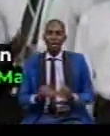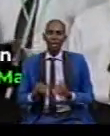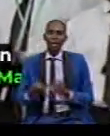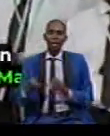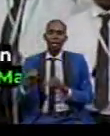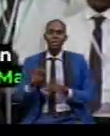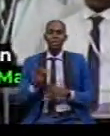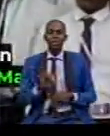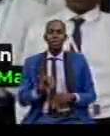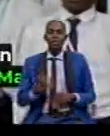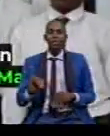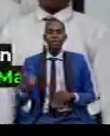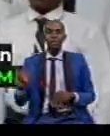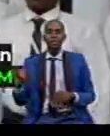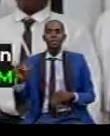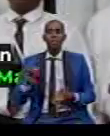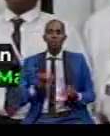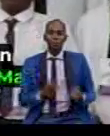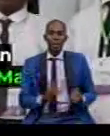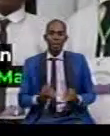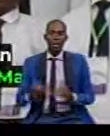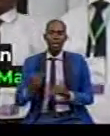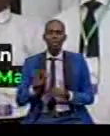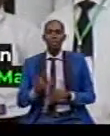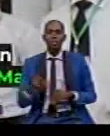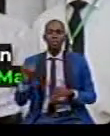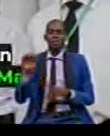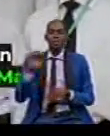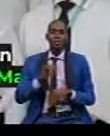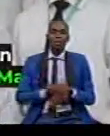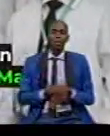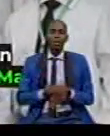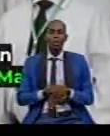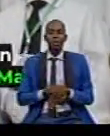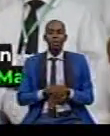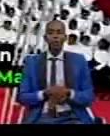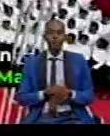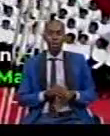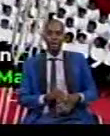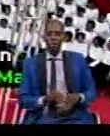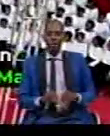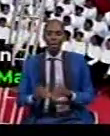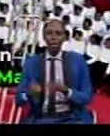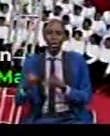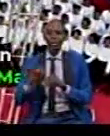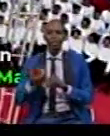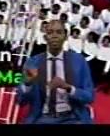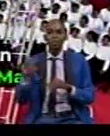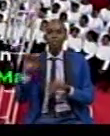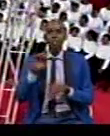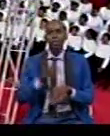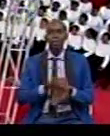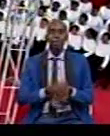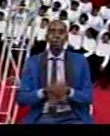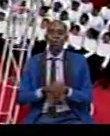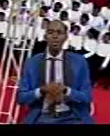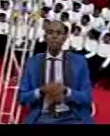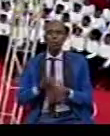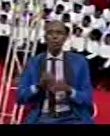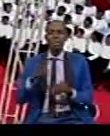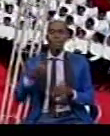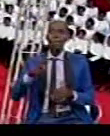please send your address, your name, your phone number to